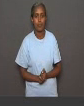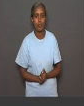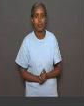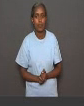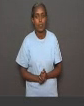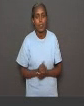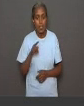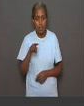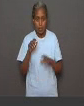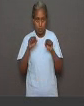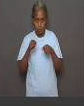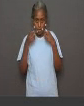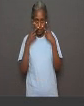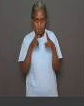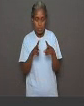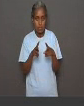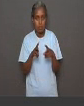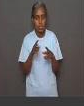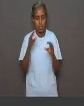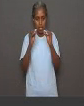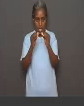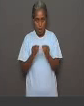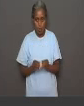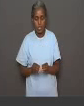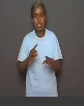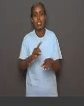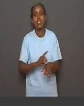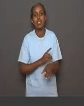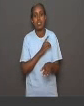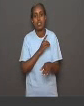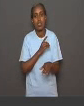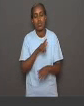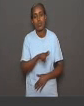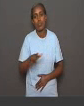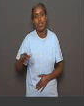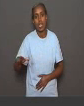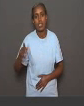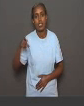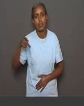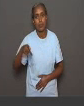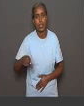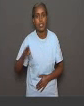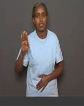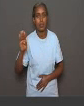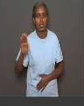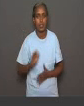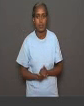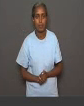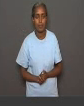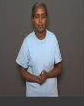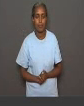You can see that we must calculate the distance of line PB.